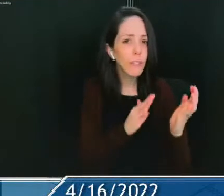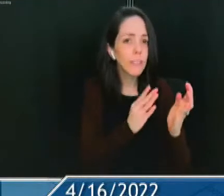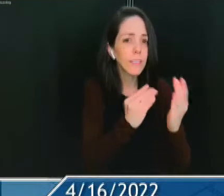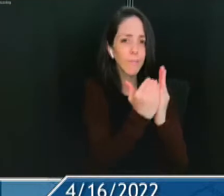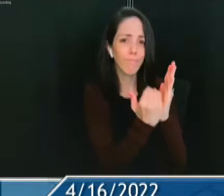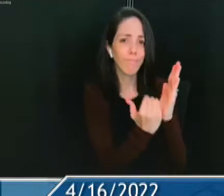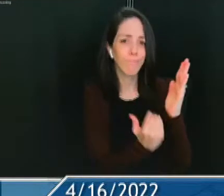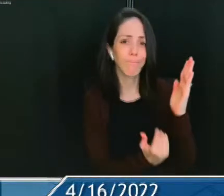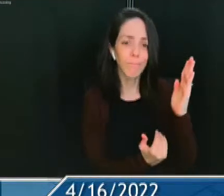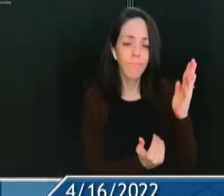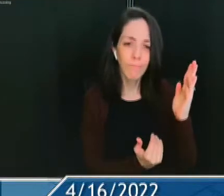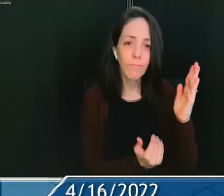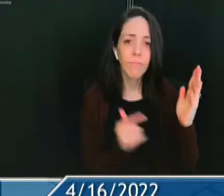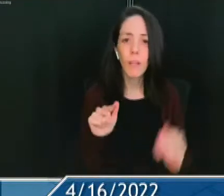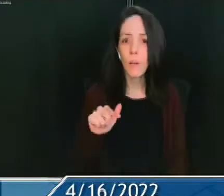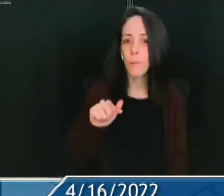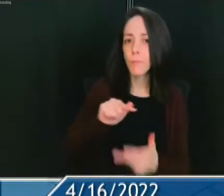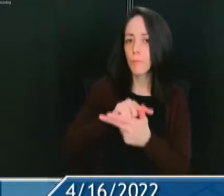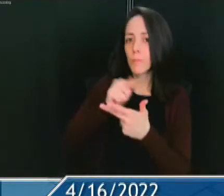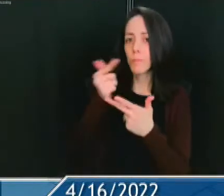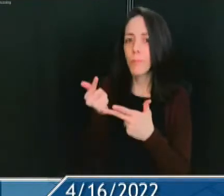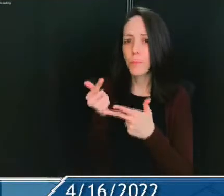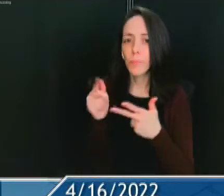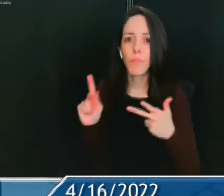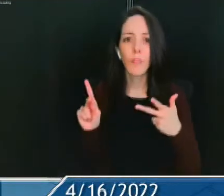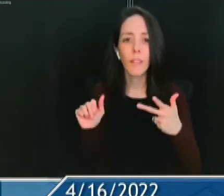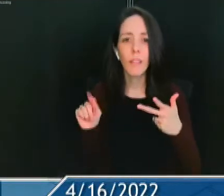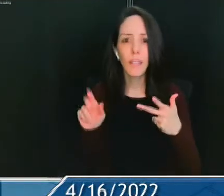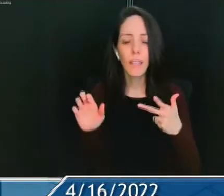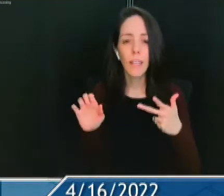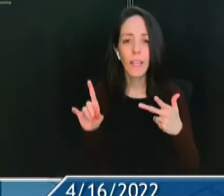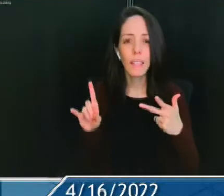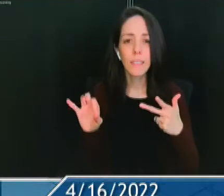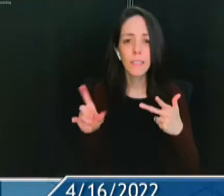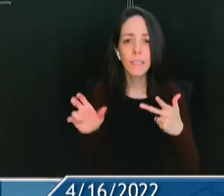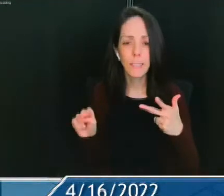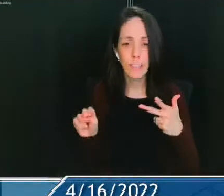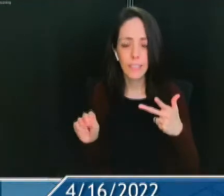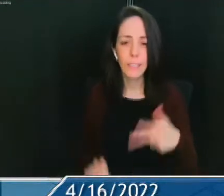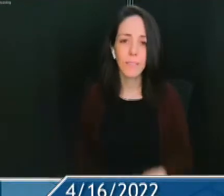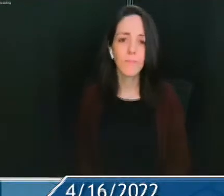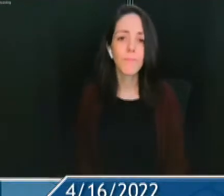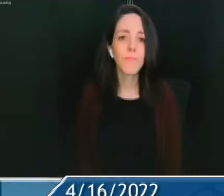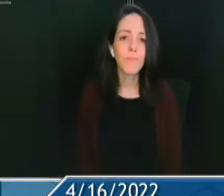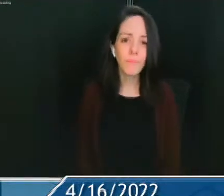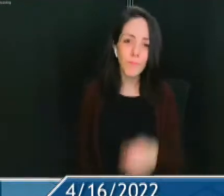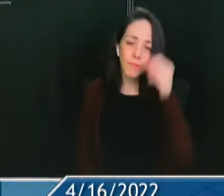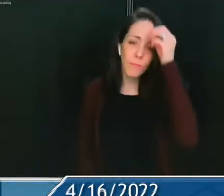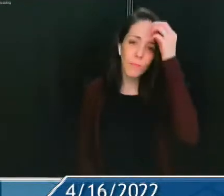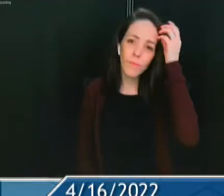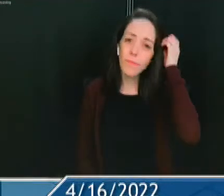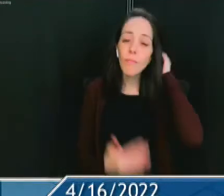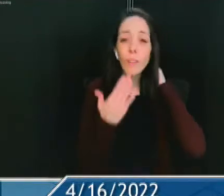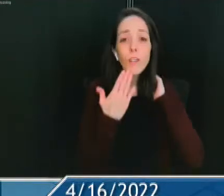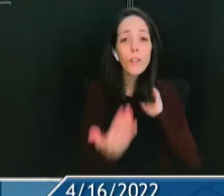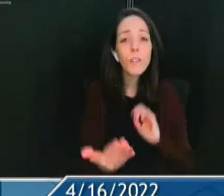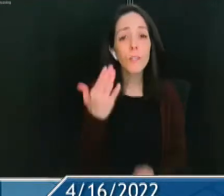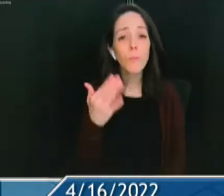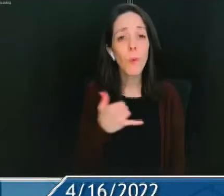pass it to Kate Dixon. Thank you very much. Good morning, Mayor Weiler,